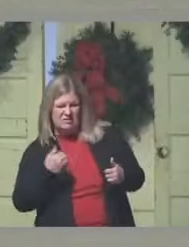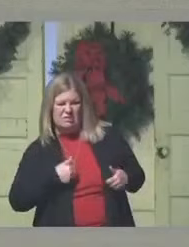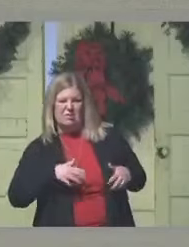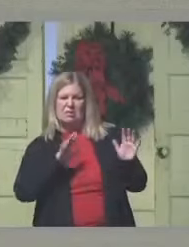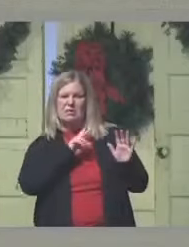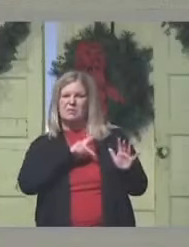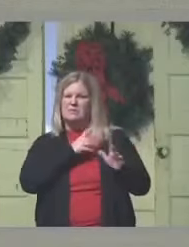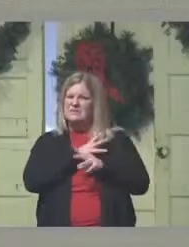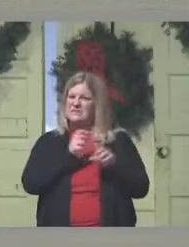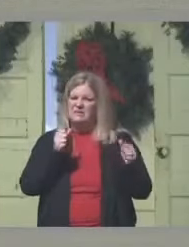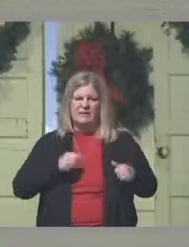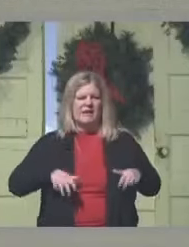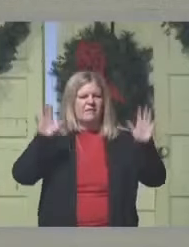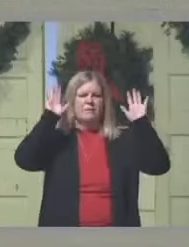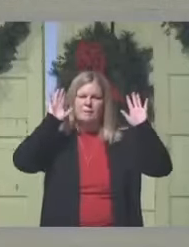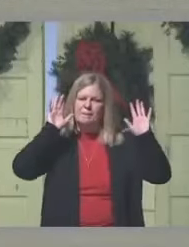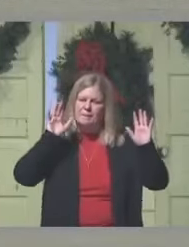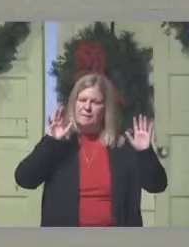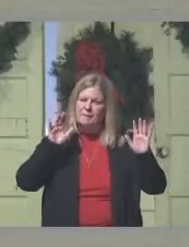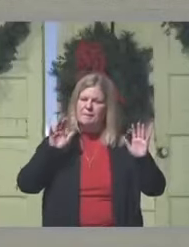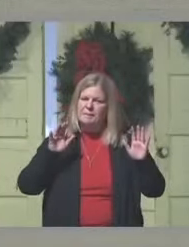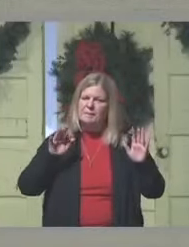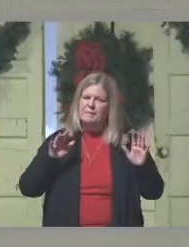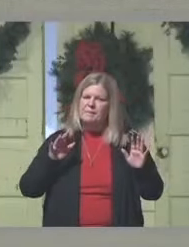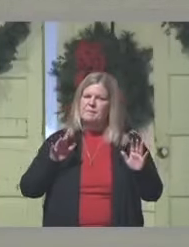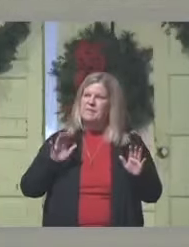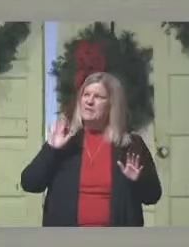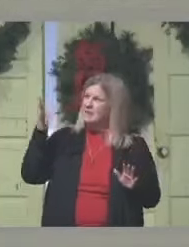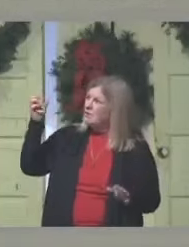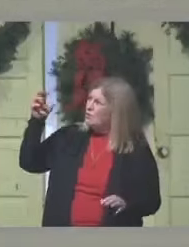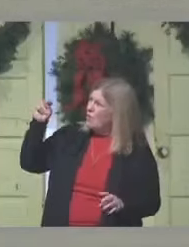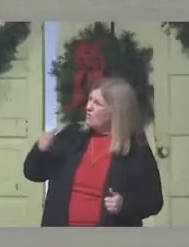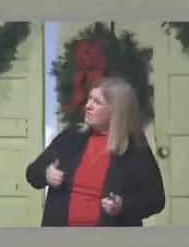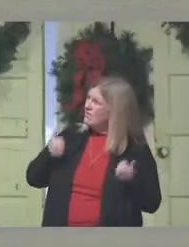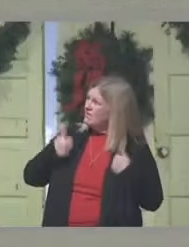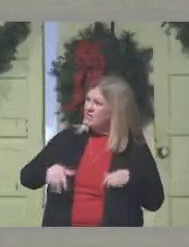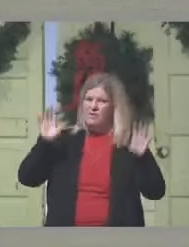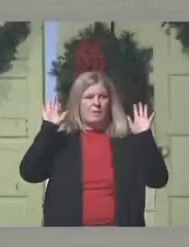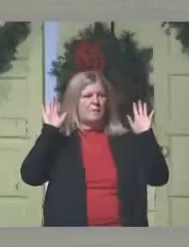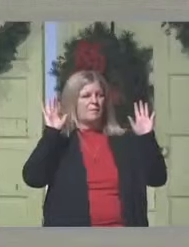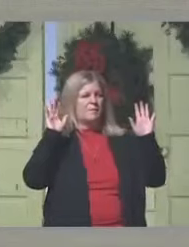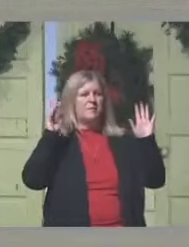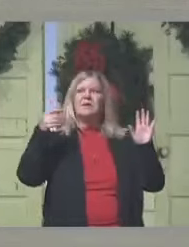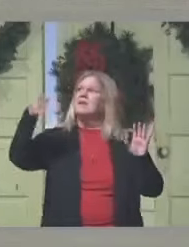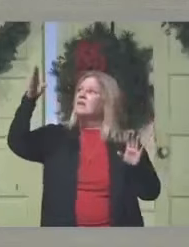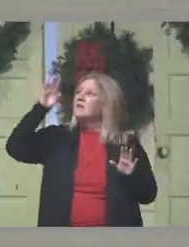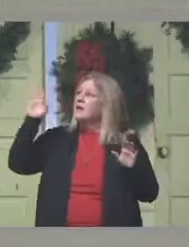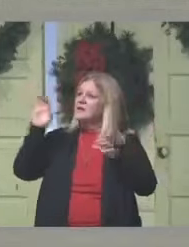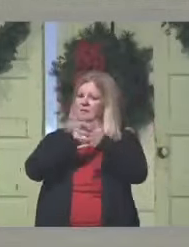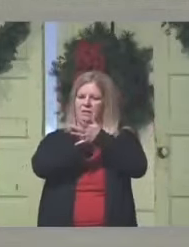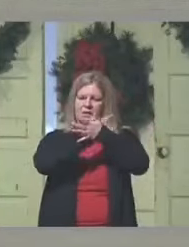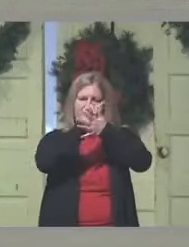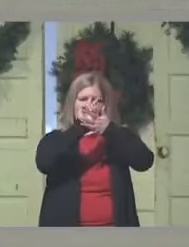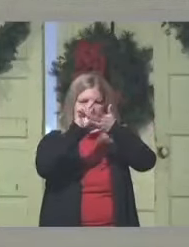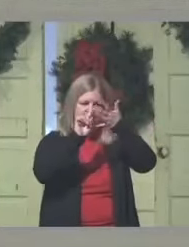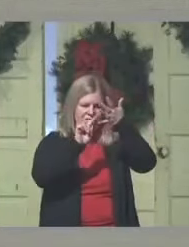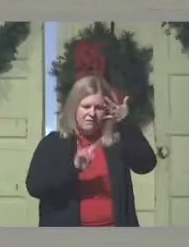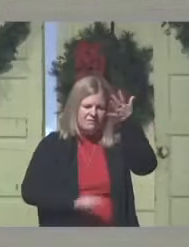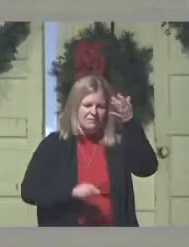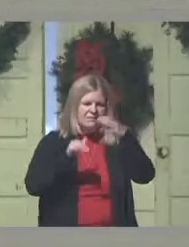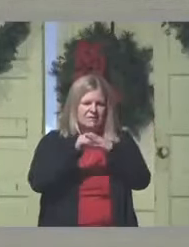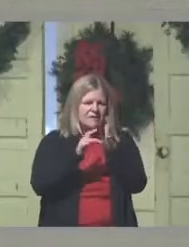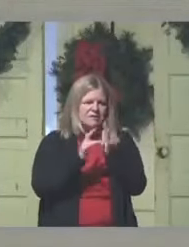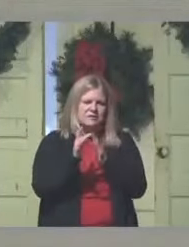personal safety, even at the cost of his own life. God did all that he's done in Christ Jesus.